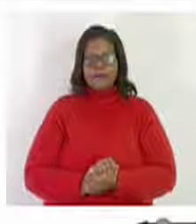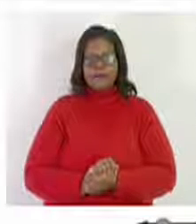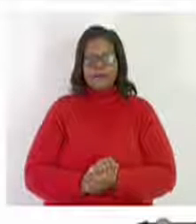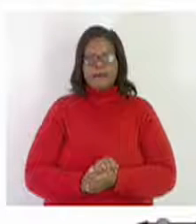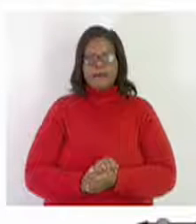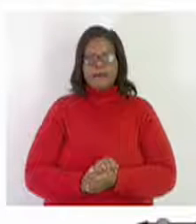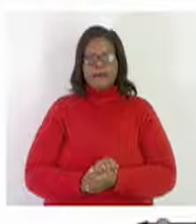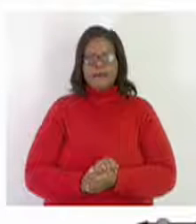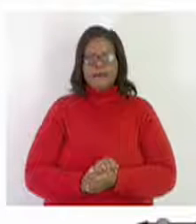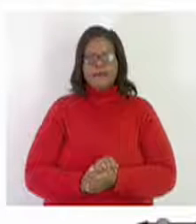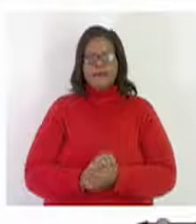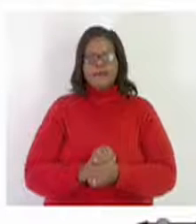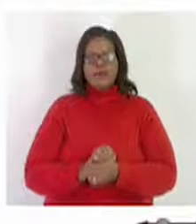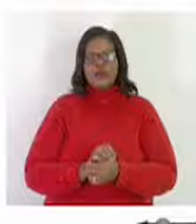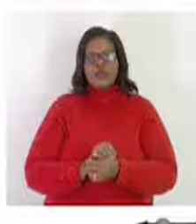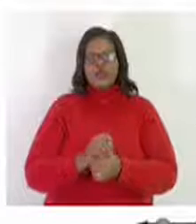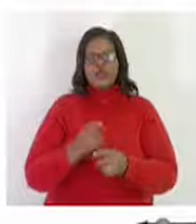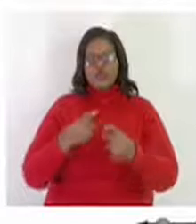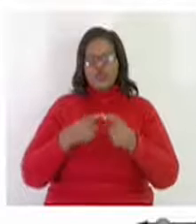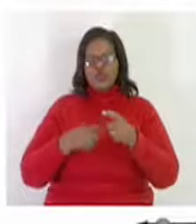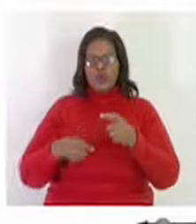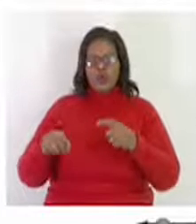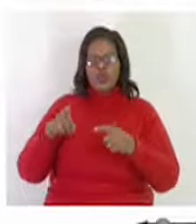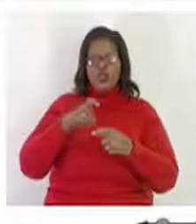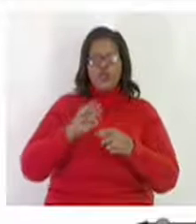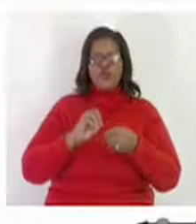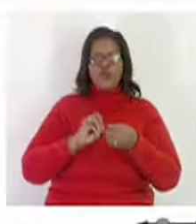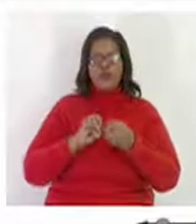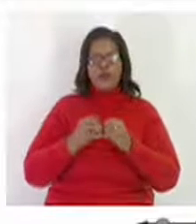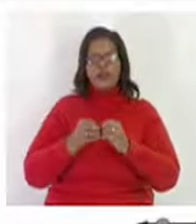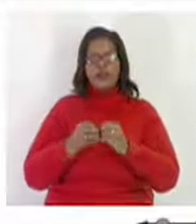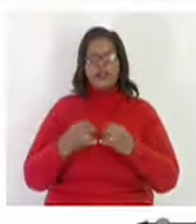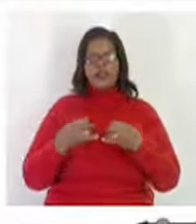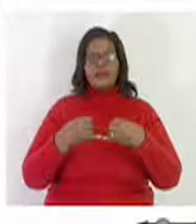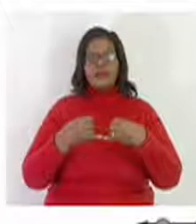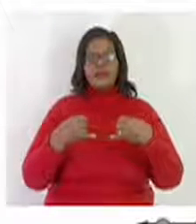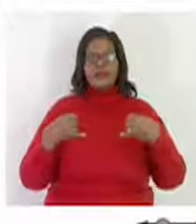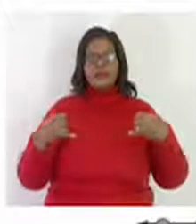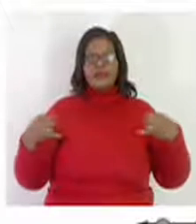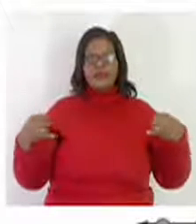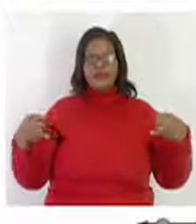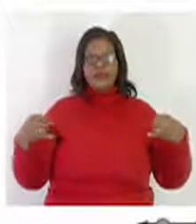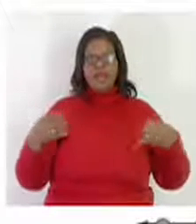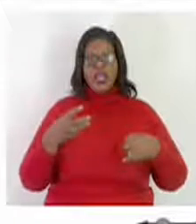Rounding of numbers. There is a number line which is